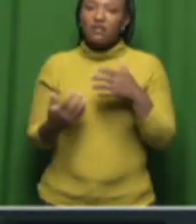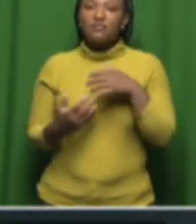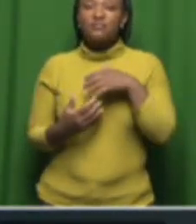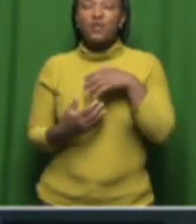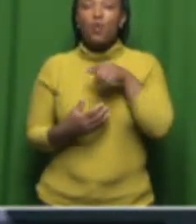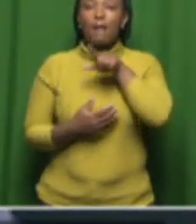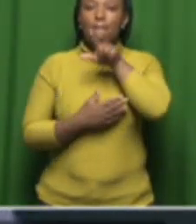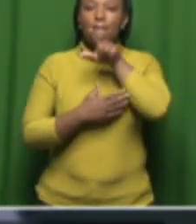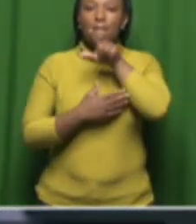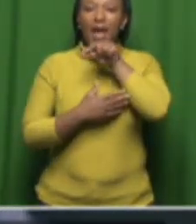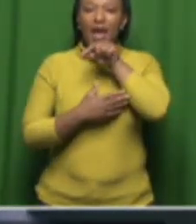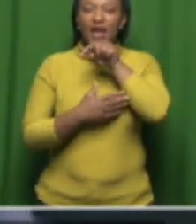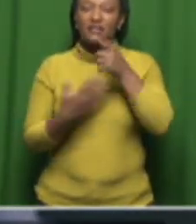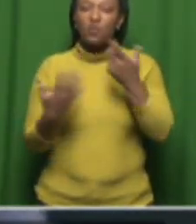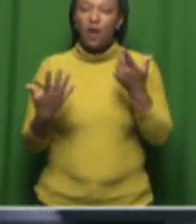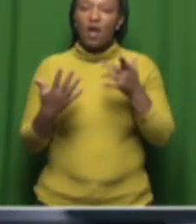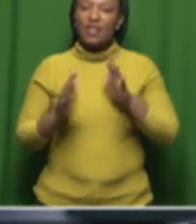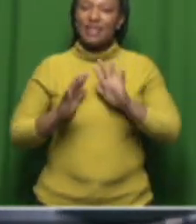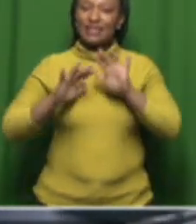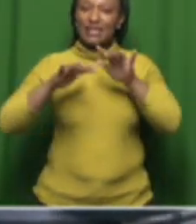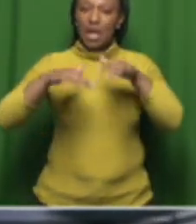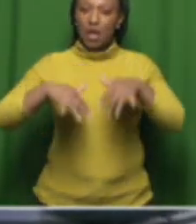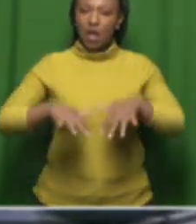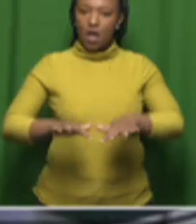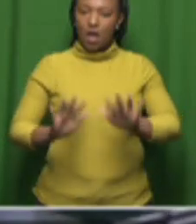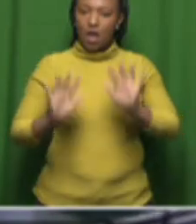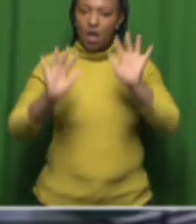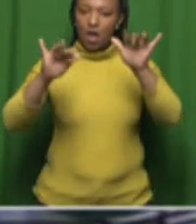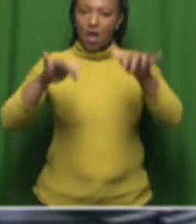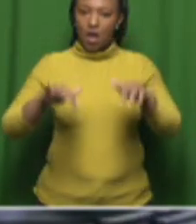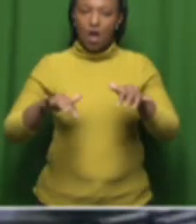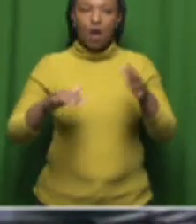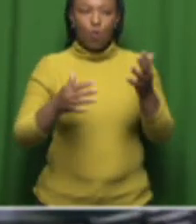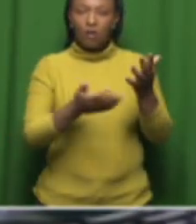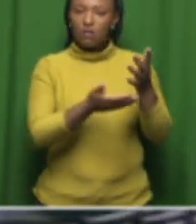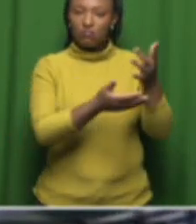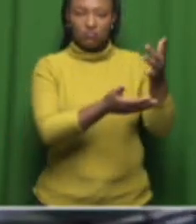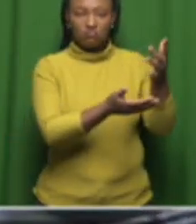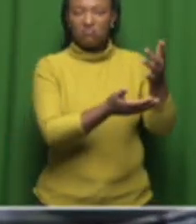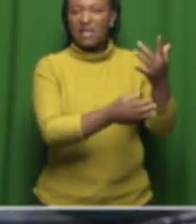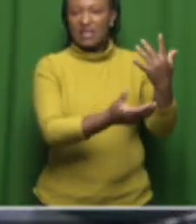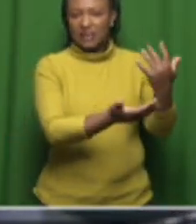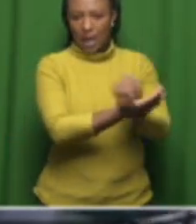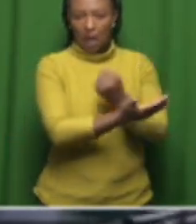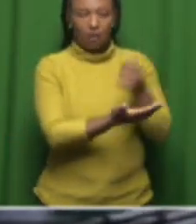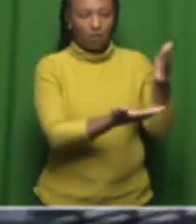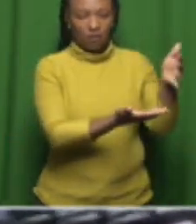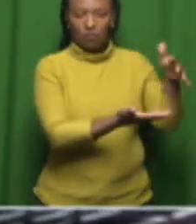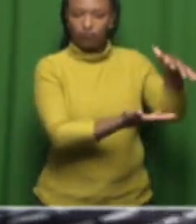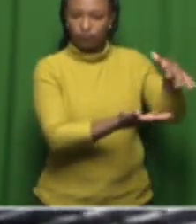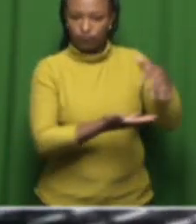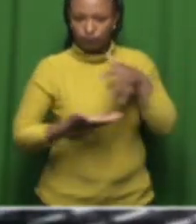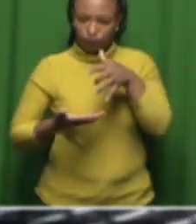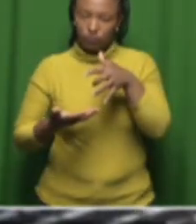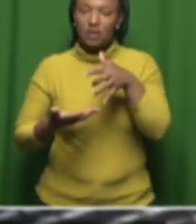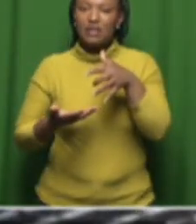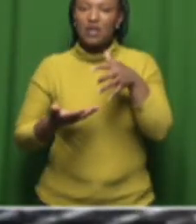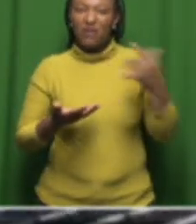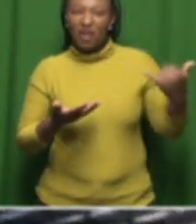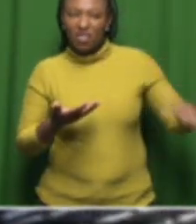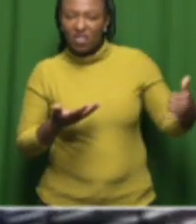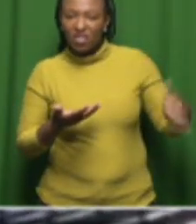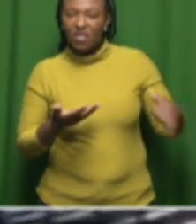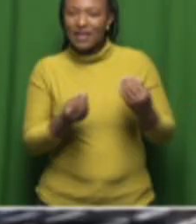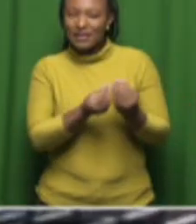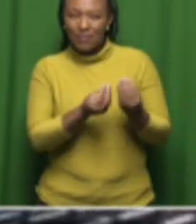the islands, and we rehabilitate them, bring them back to health, and we can send them out. So it's just a process on